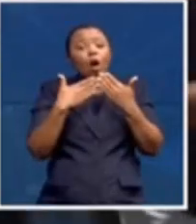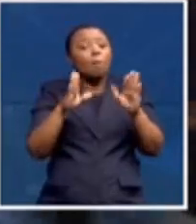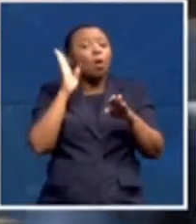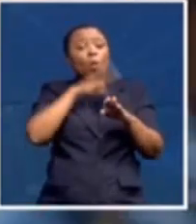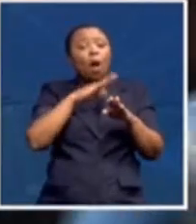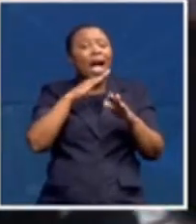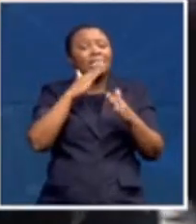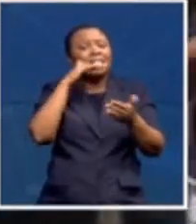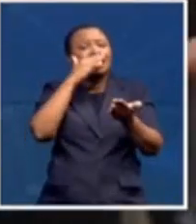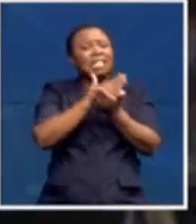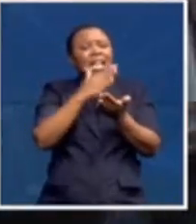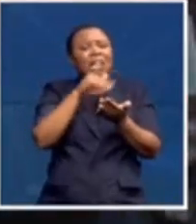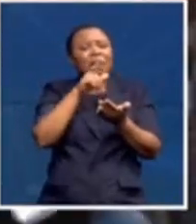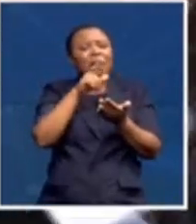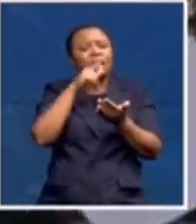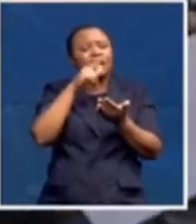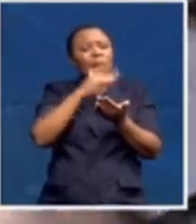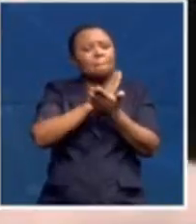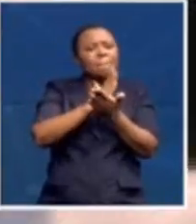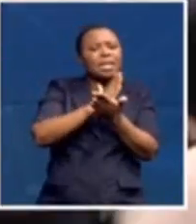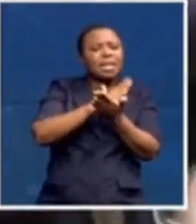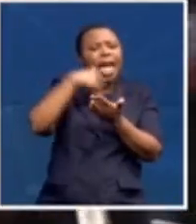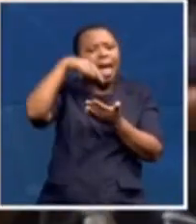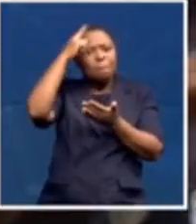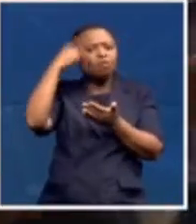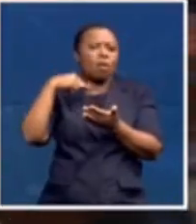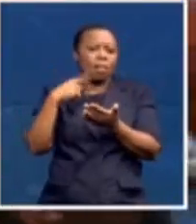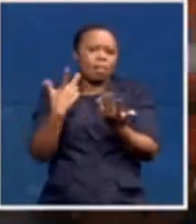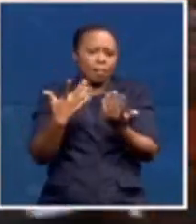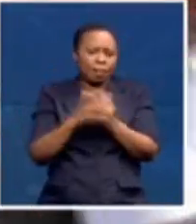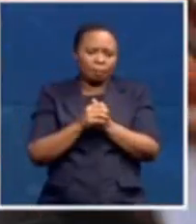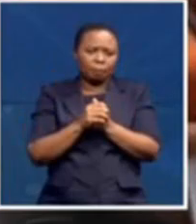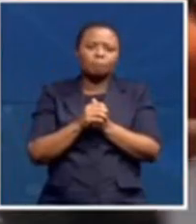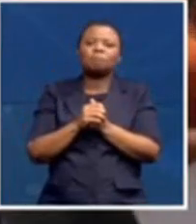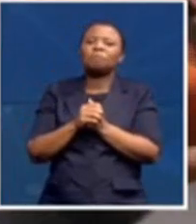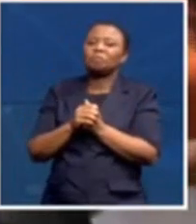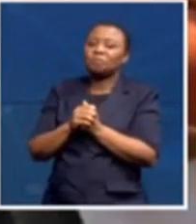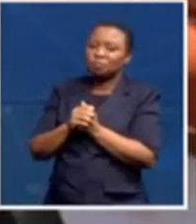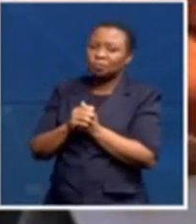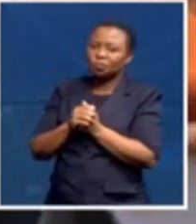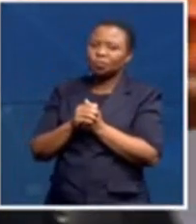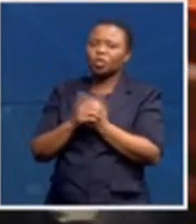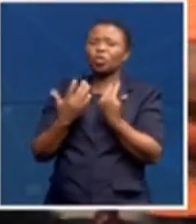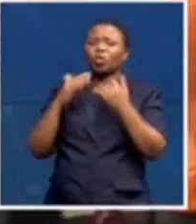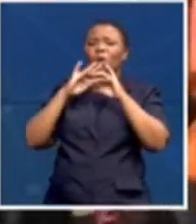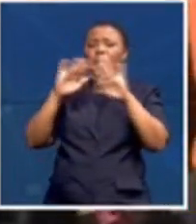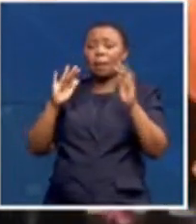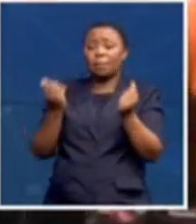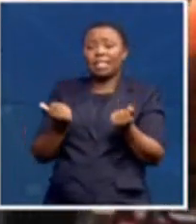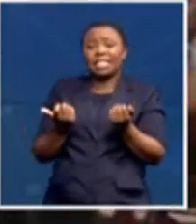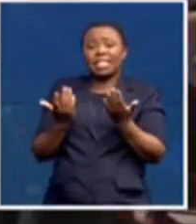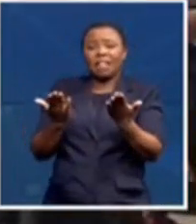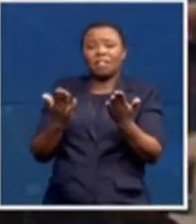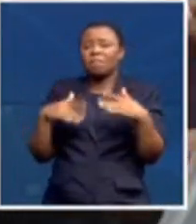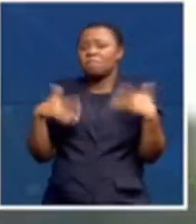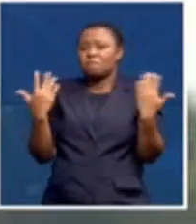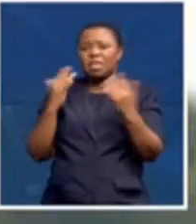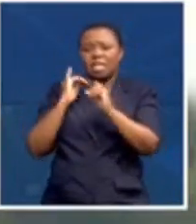tax rands are not equitable with the quality of public service. Poor institutional management has a drop-down